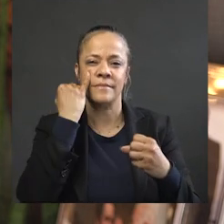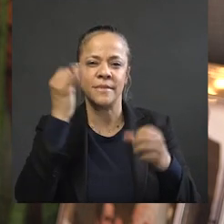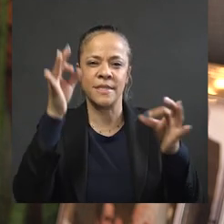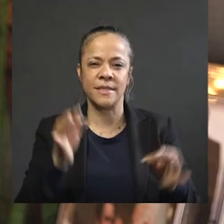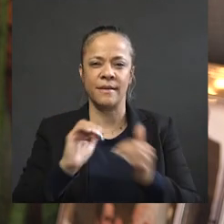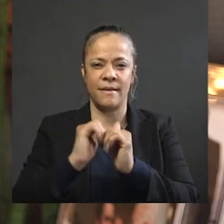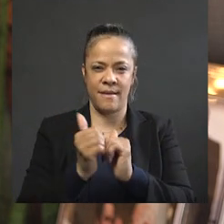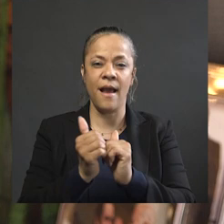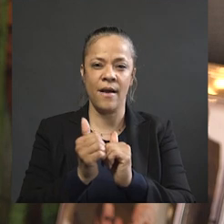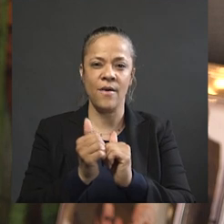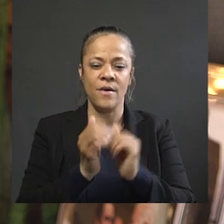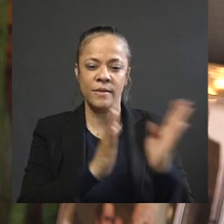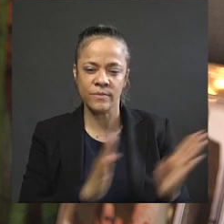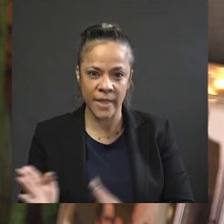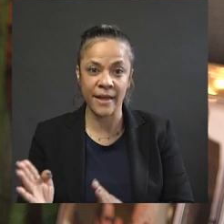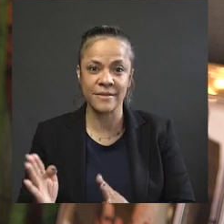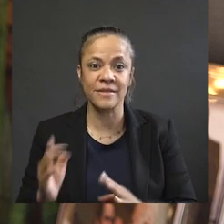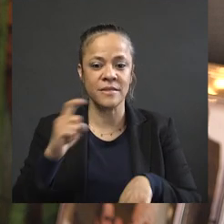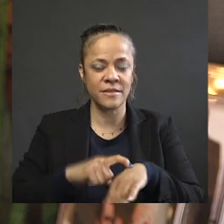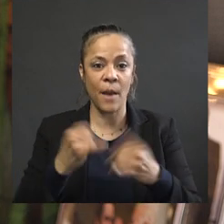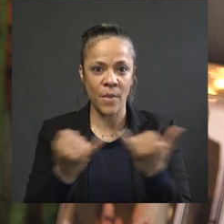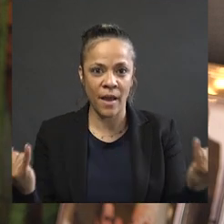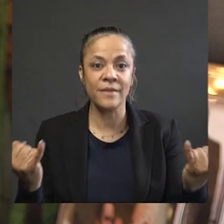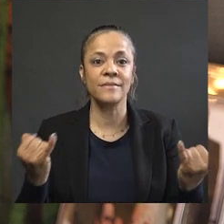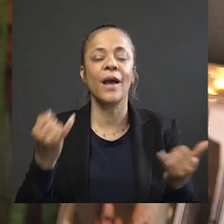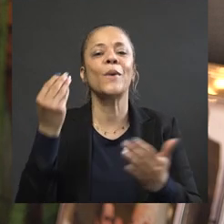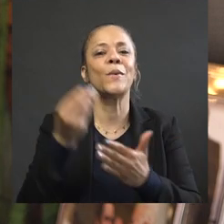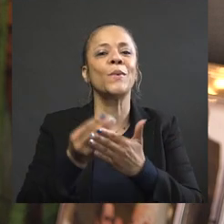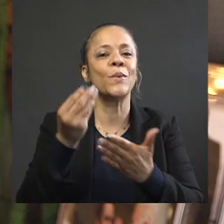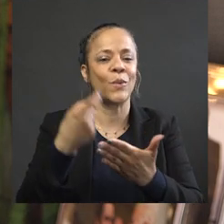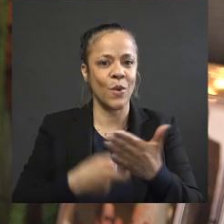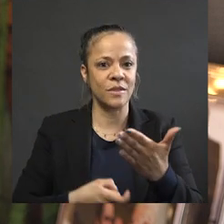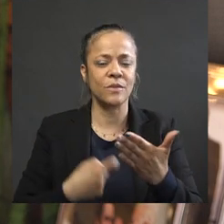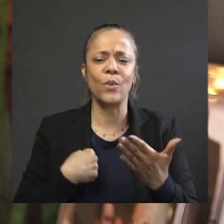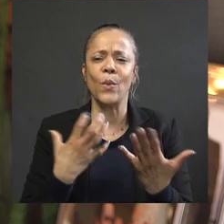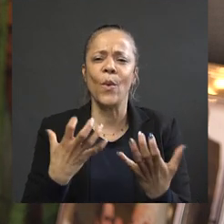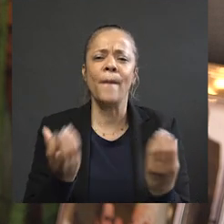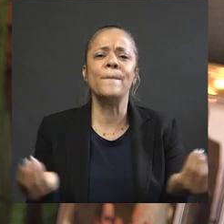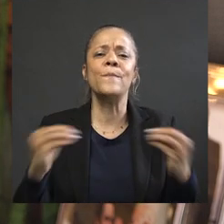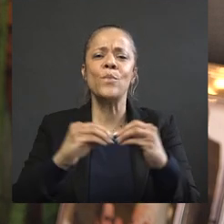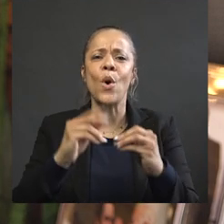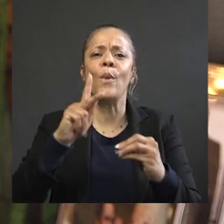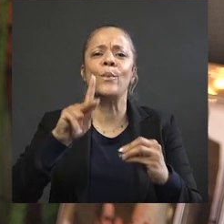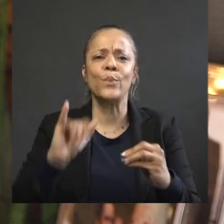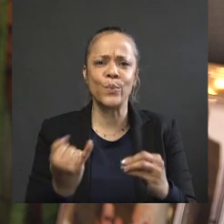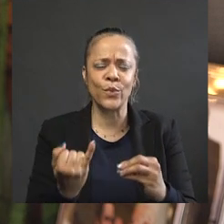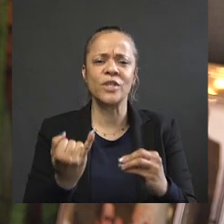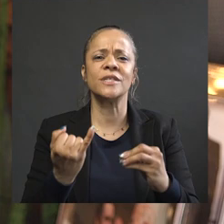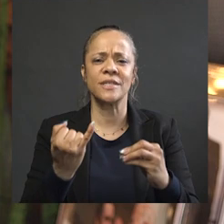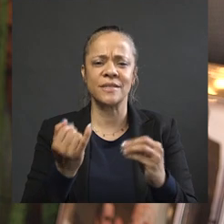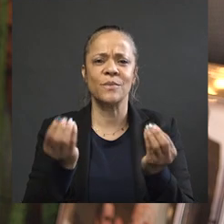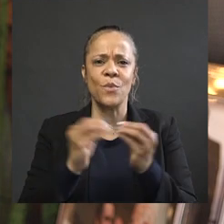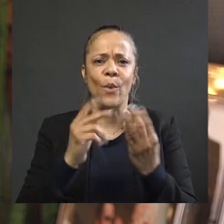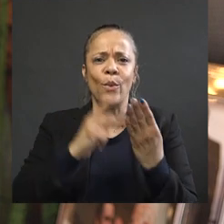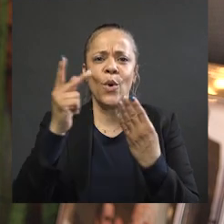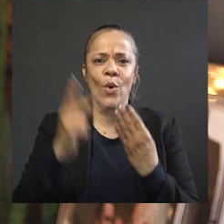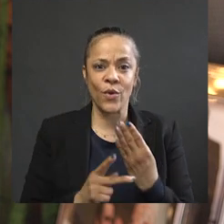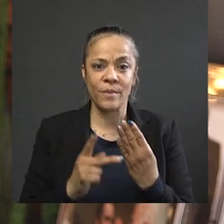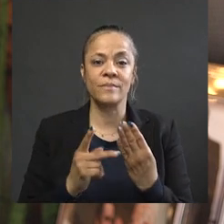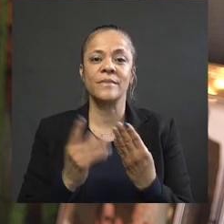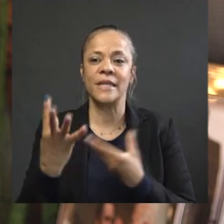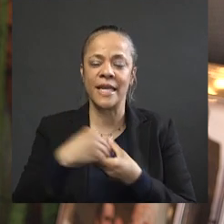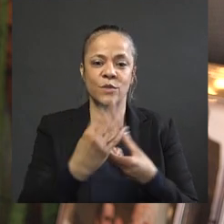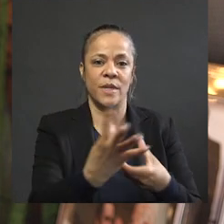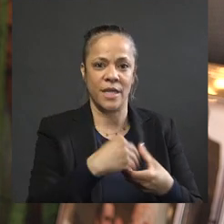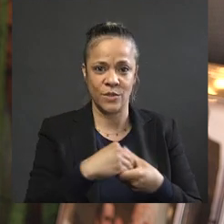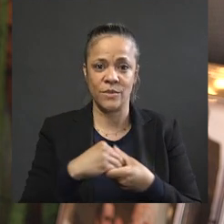scope, timeline, and cost. We're committed to making the municipal budgeting process more accessible and transparent for increased public